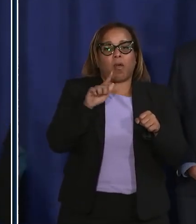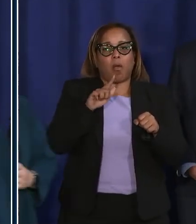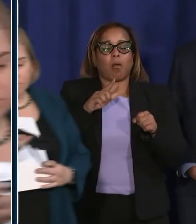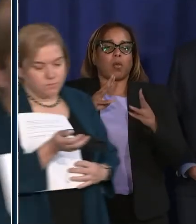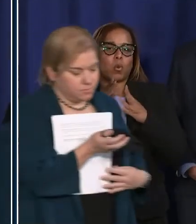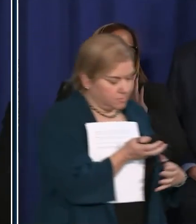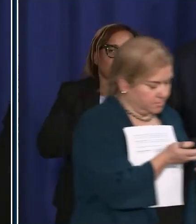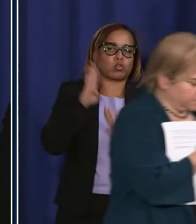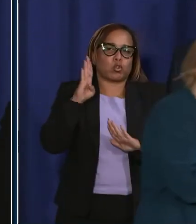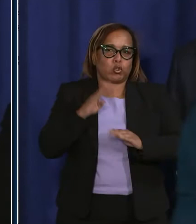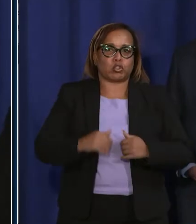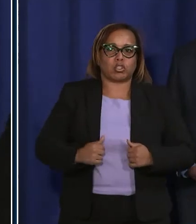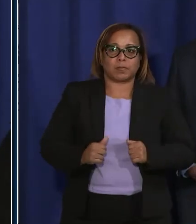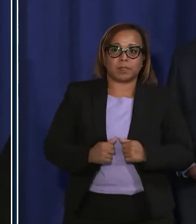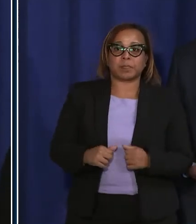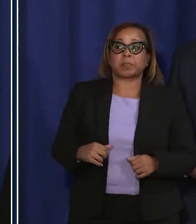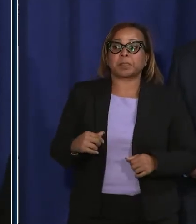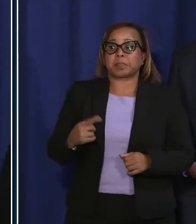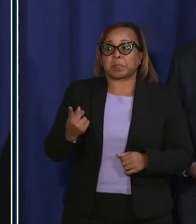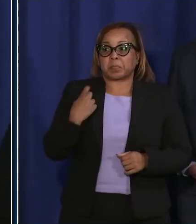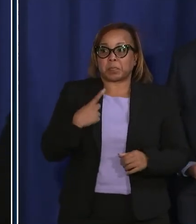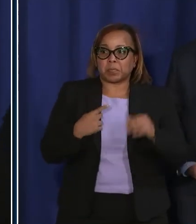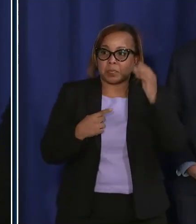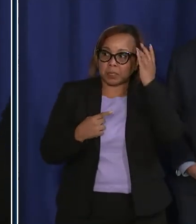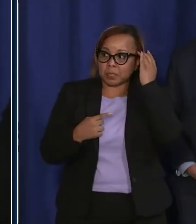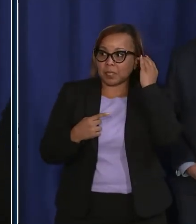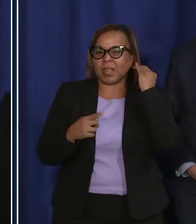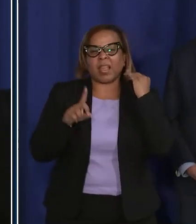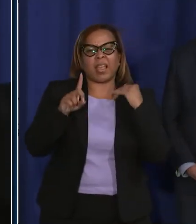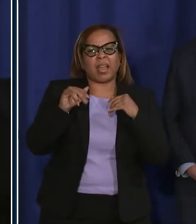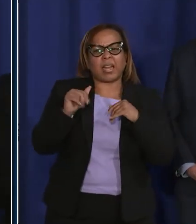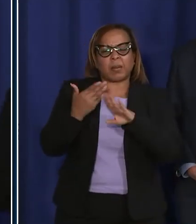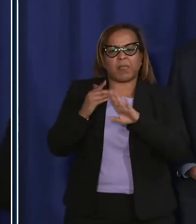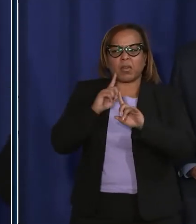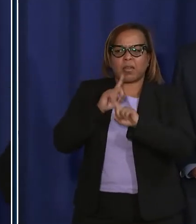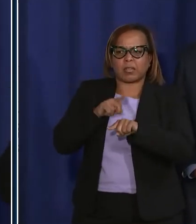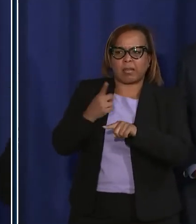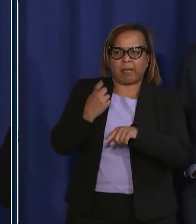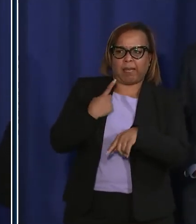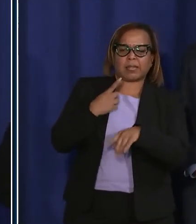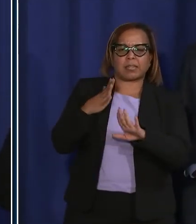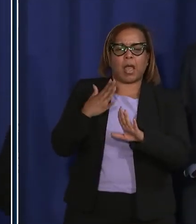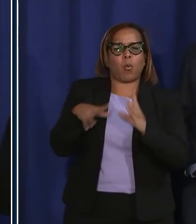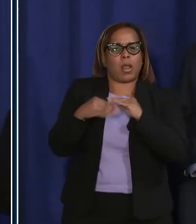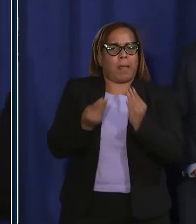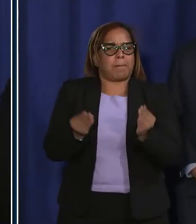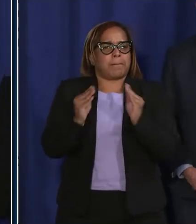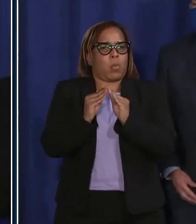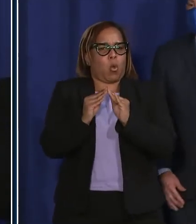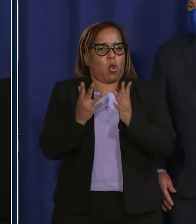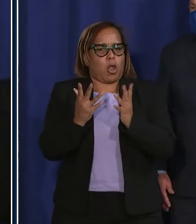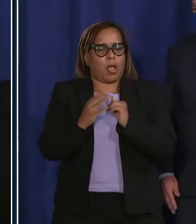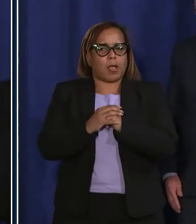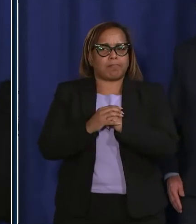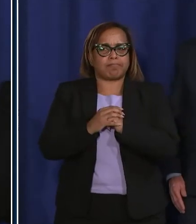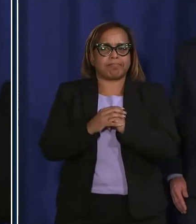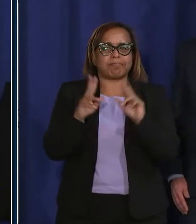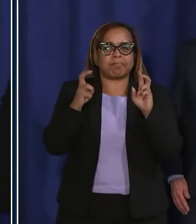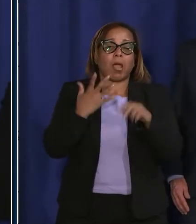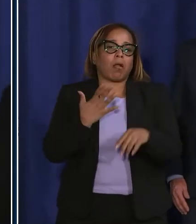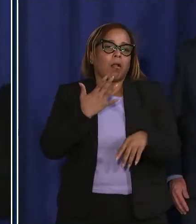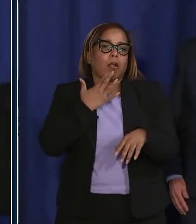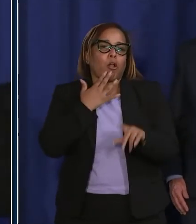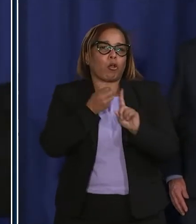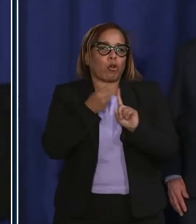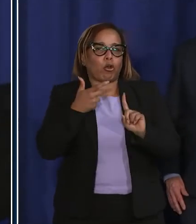you. All right, Dana Kozlov, front and center. And Dana, before you ask your question, I just want to add a little more color, if you will,